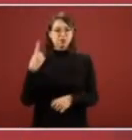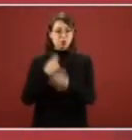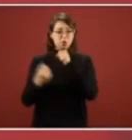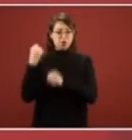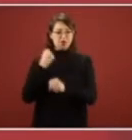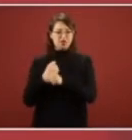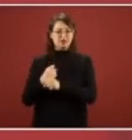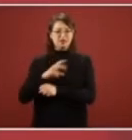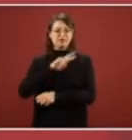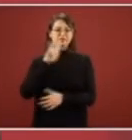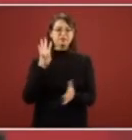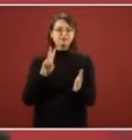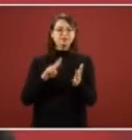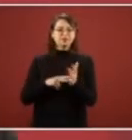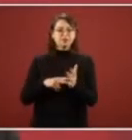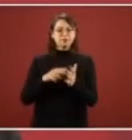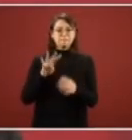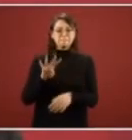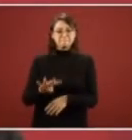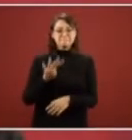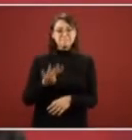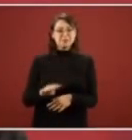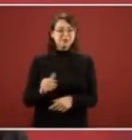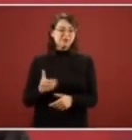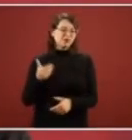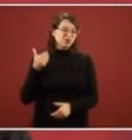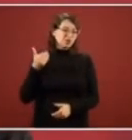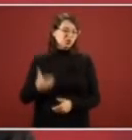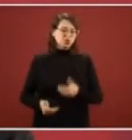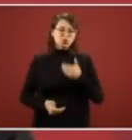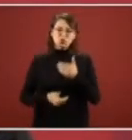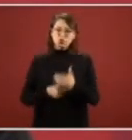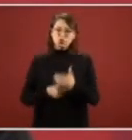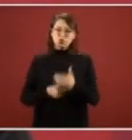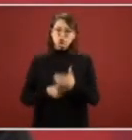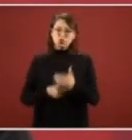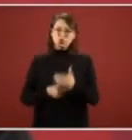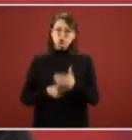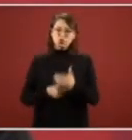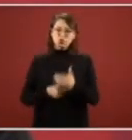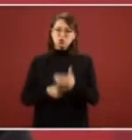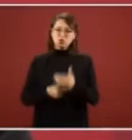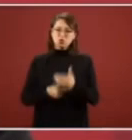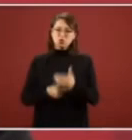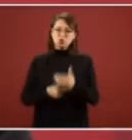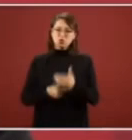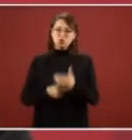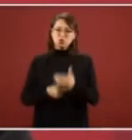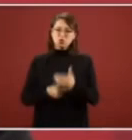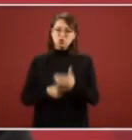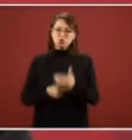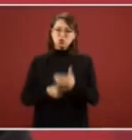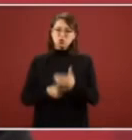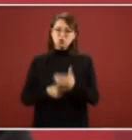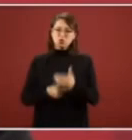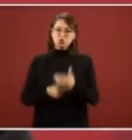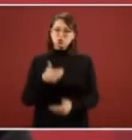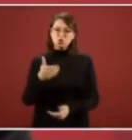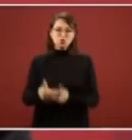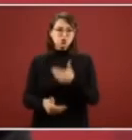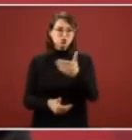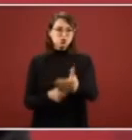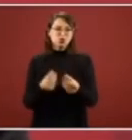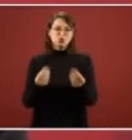2019 se avanzó mucho. In the year 2019, we advanced very much in